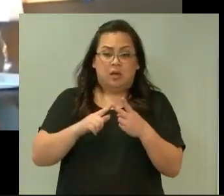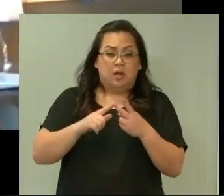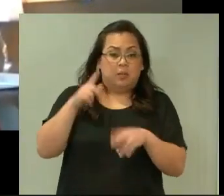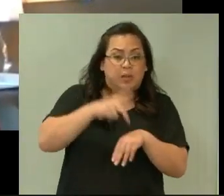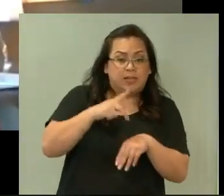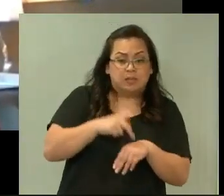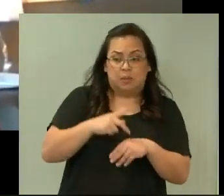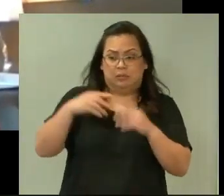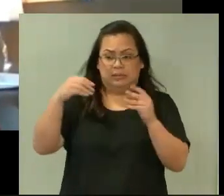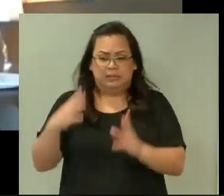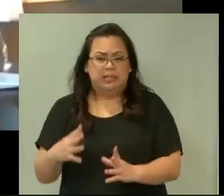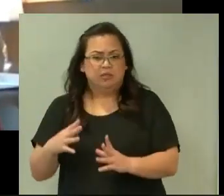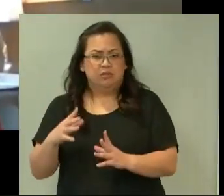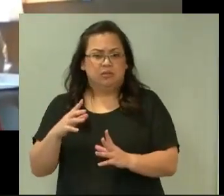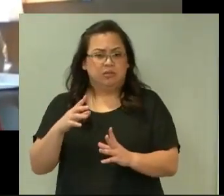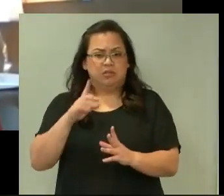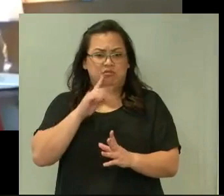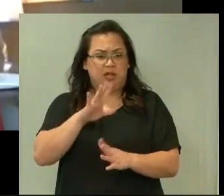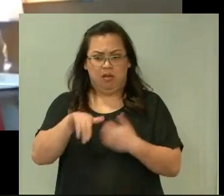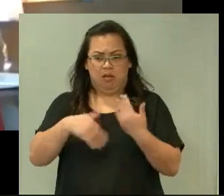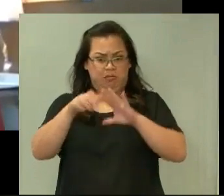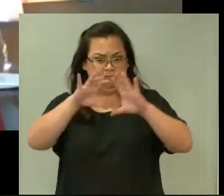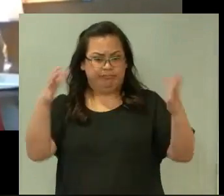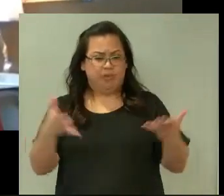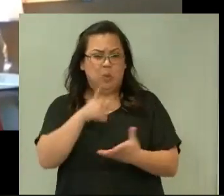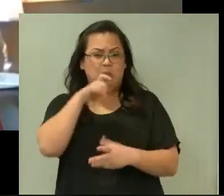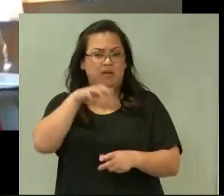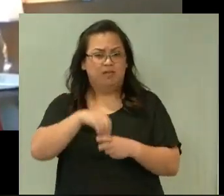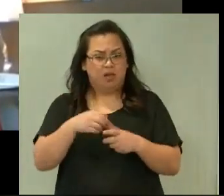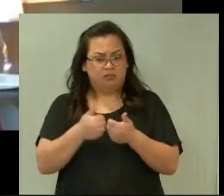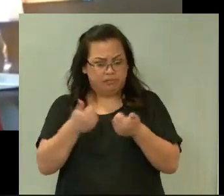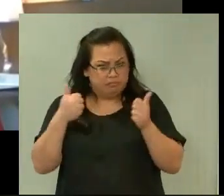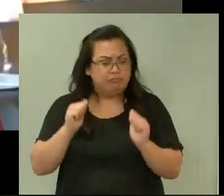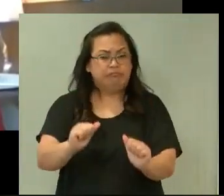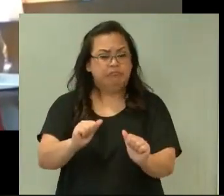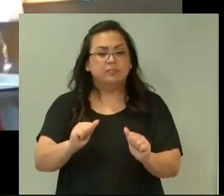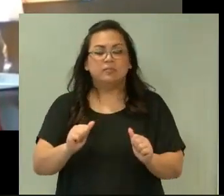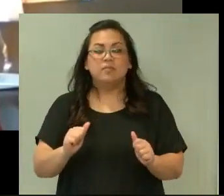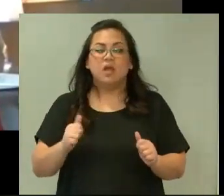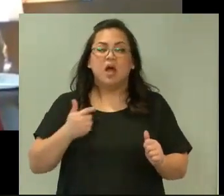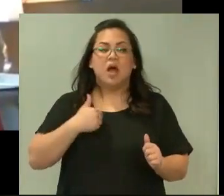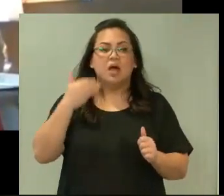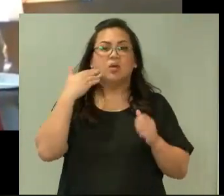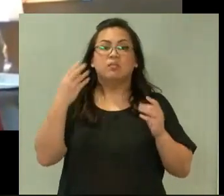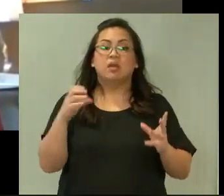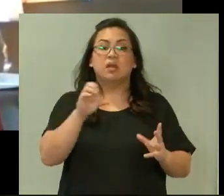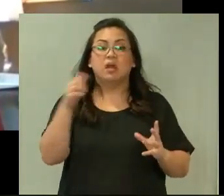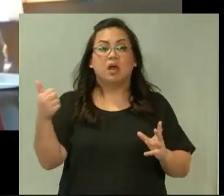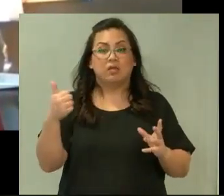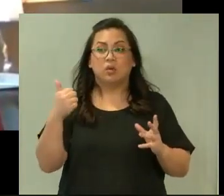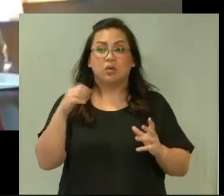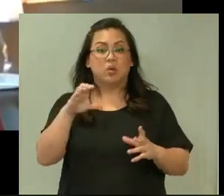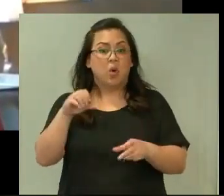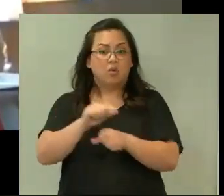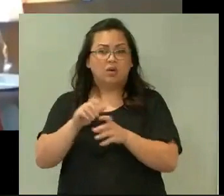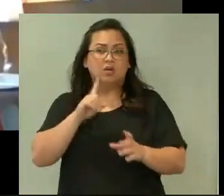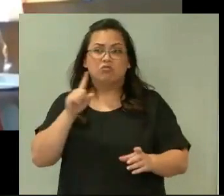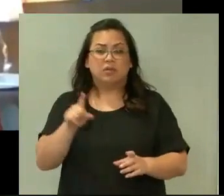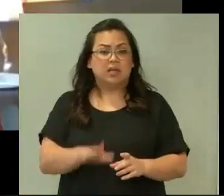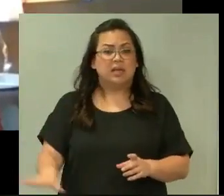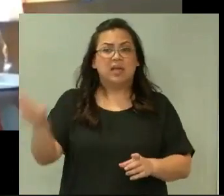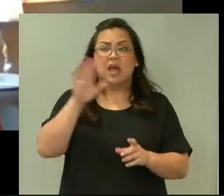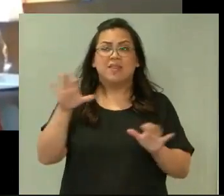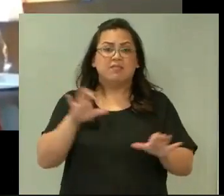to our teachers, to everybody that's been part of this effort. I know many of my colleagues all across the state have done the same thing, and they've done